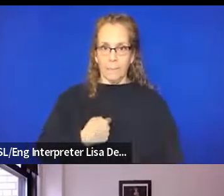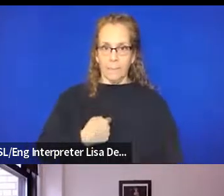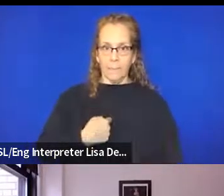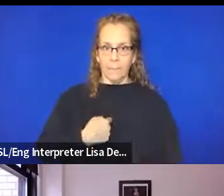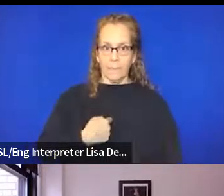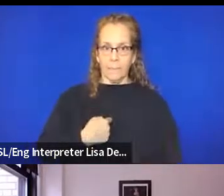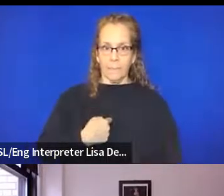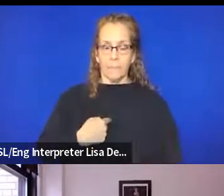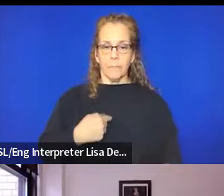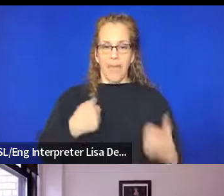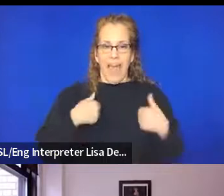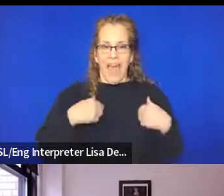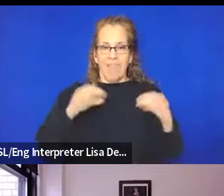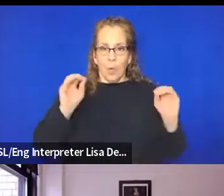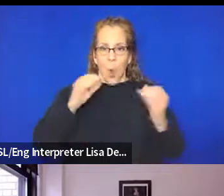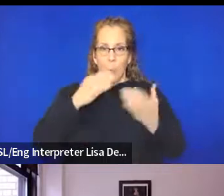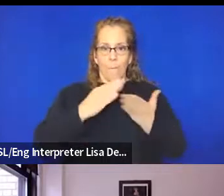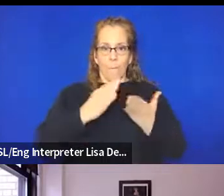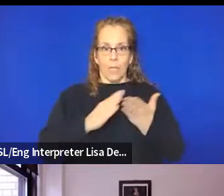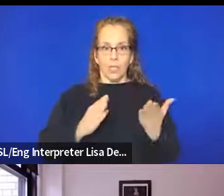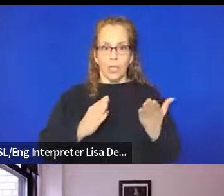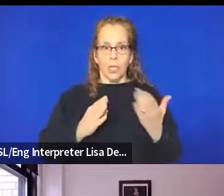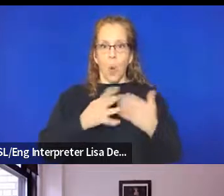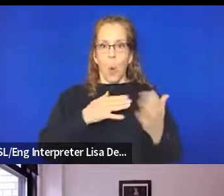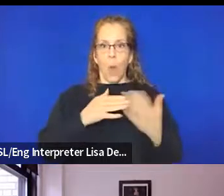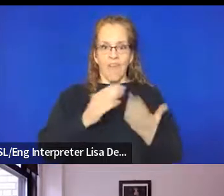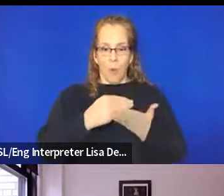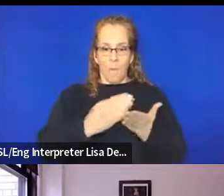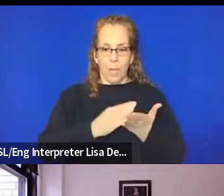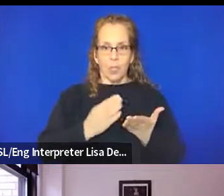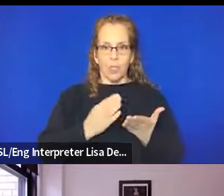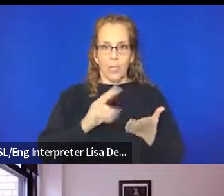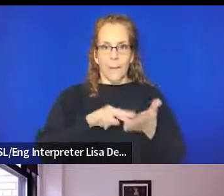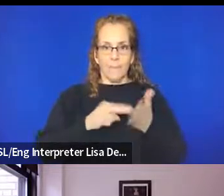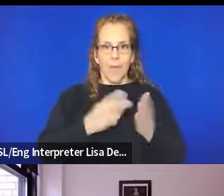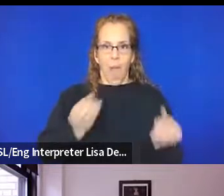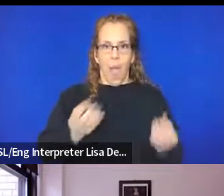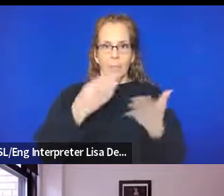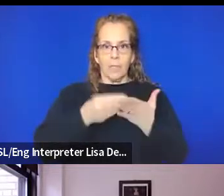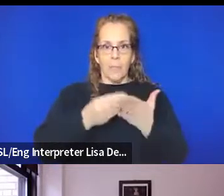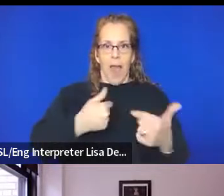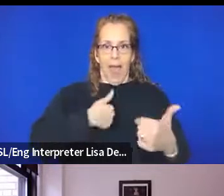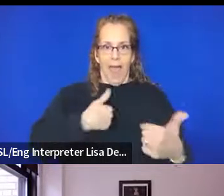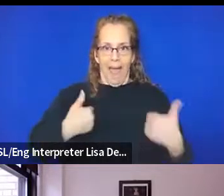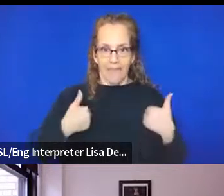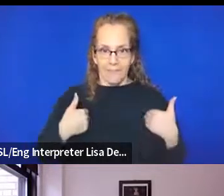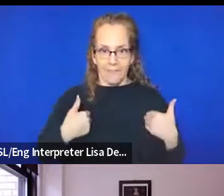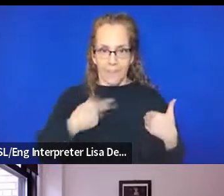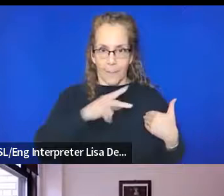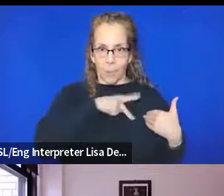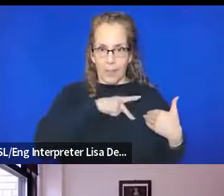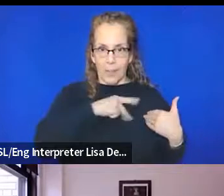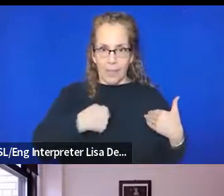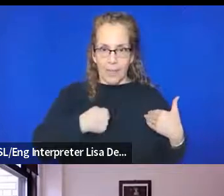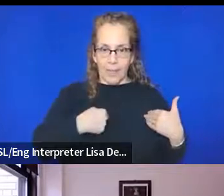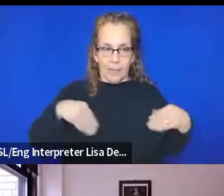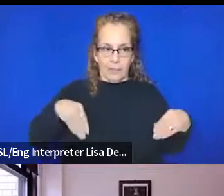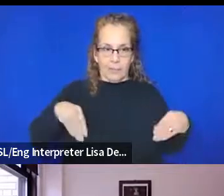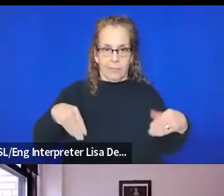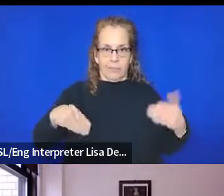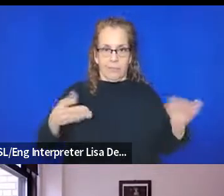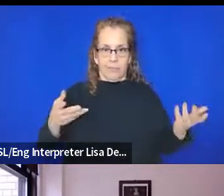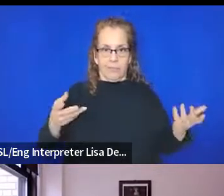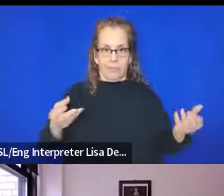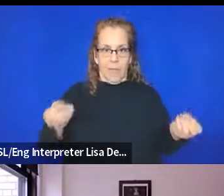have a budget. My budget is like whatever's in my pocket. My budget is my money. I don't have, and you guys